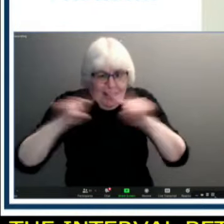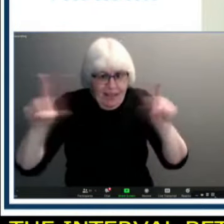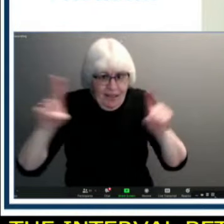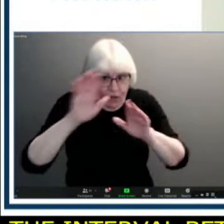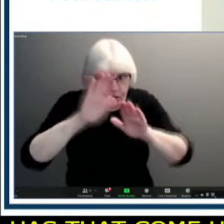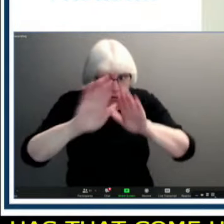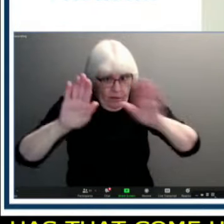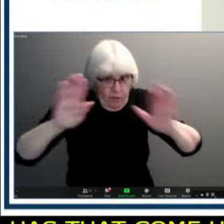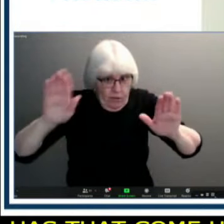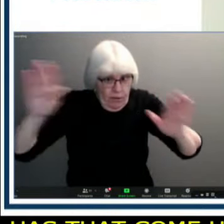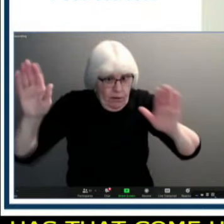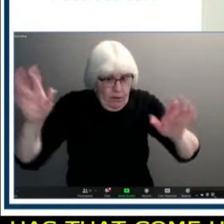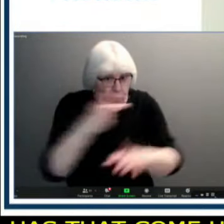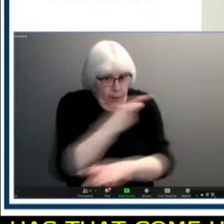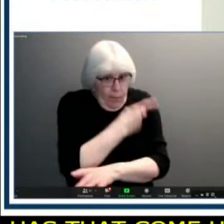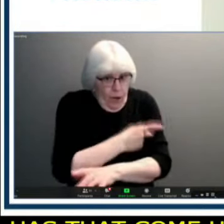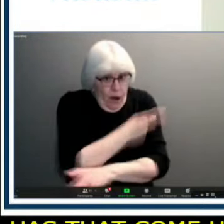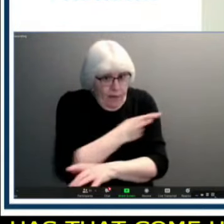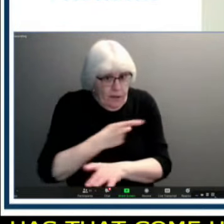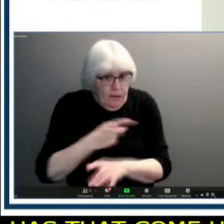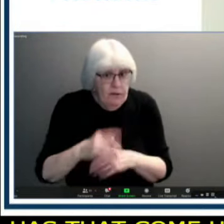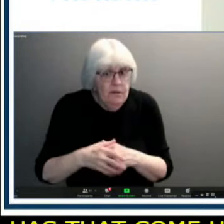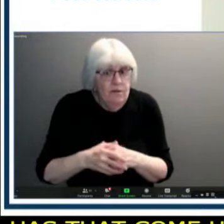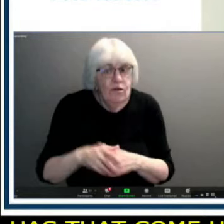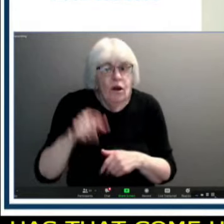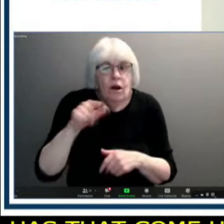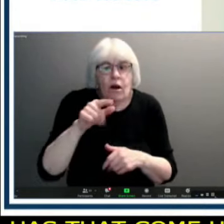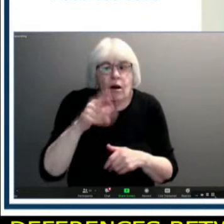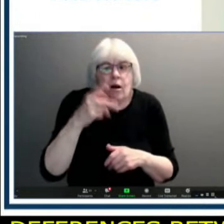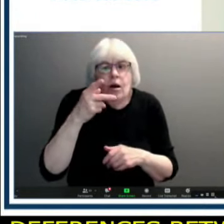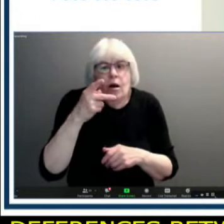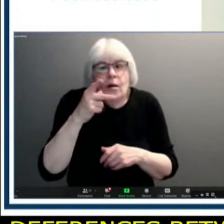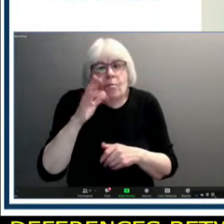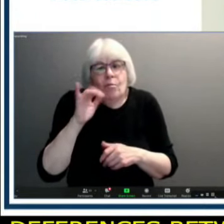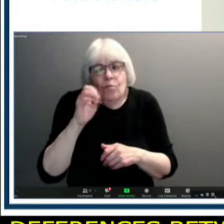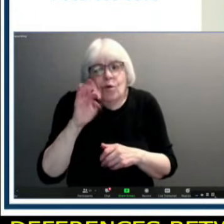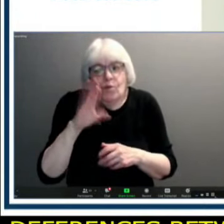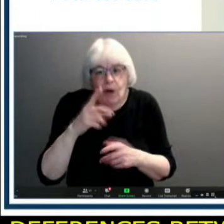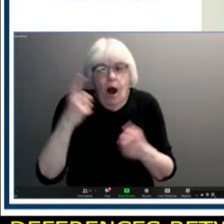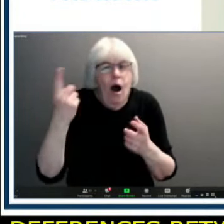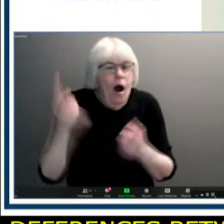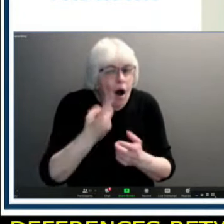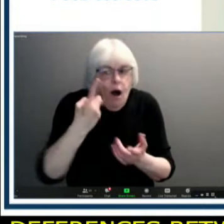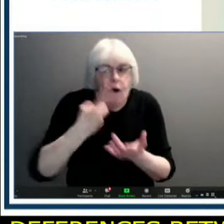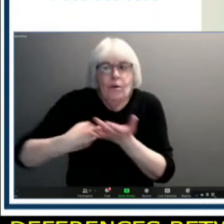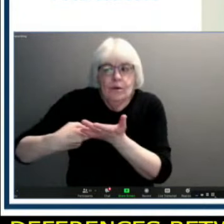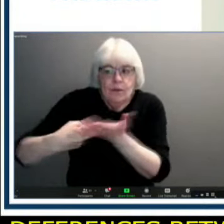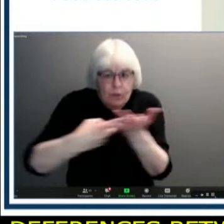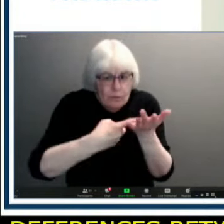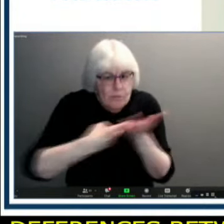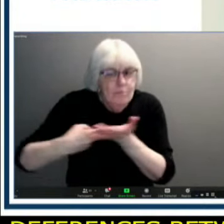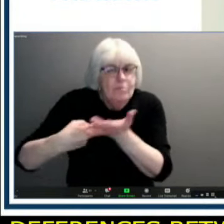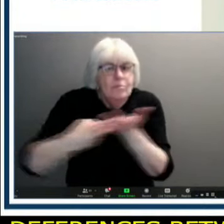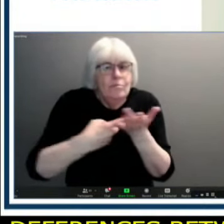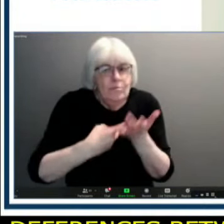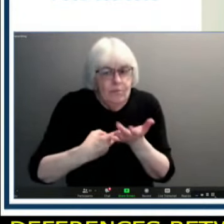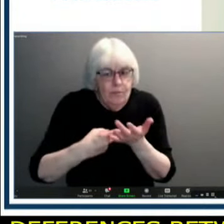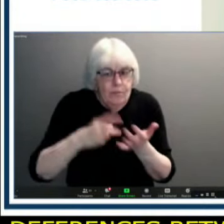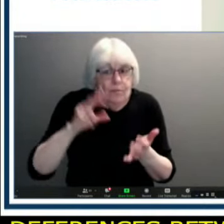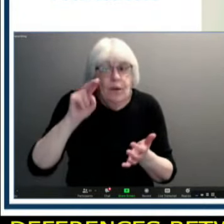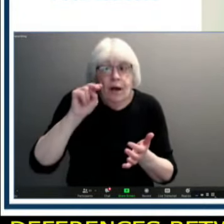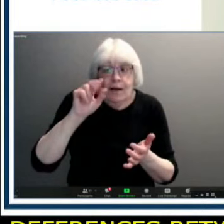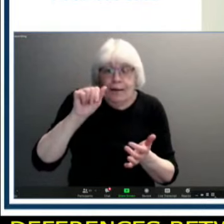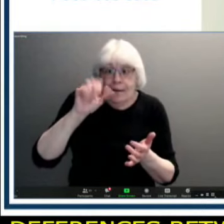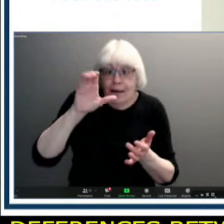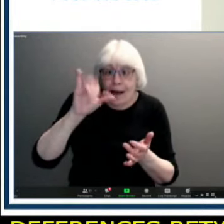but for us, we stick to NACI. So NACI's recommendation is at 6 months. That's